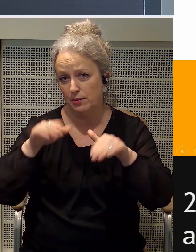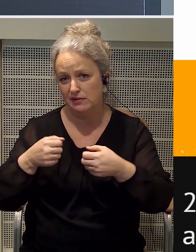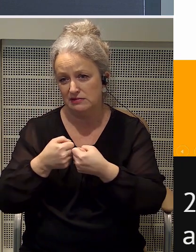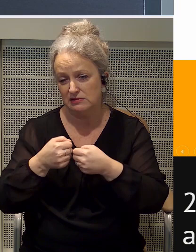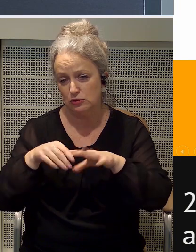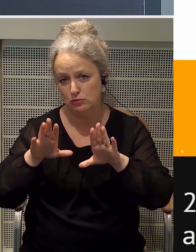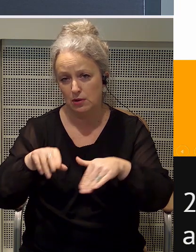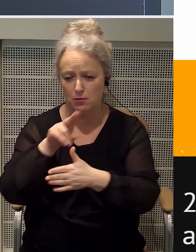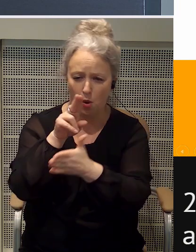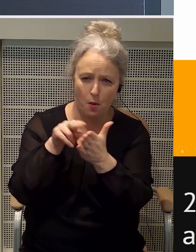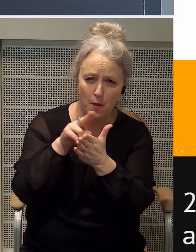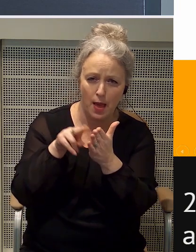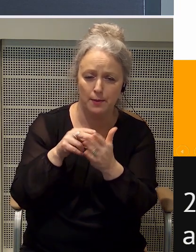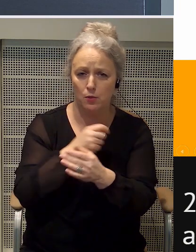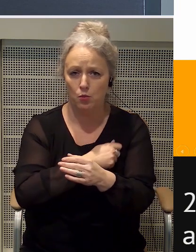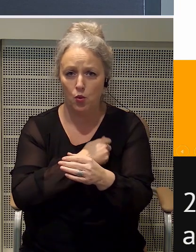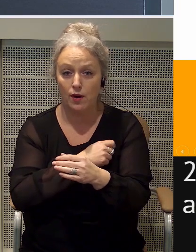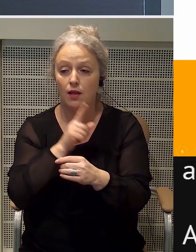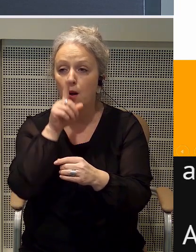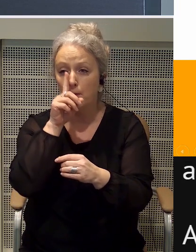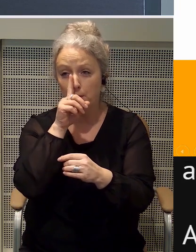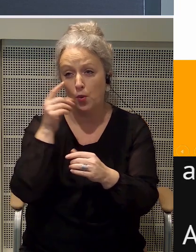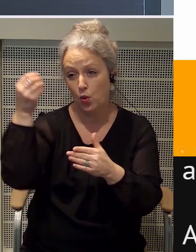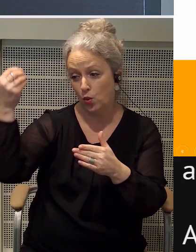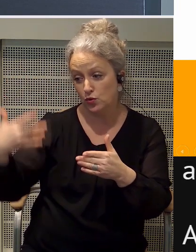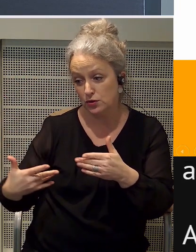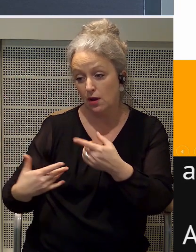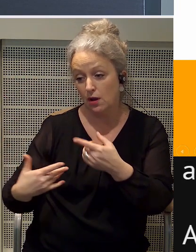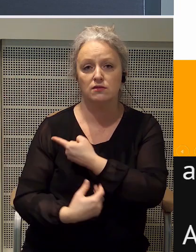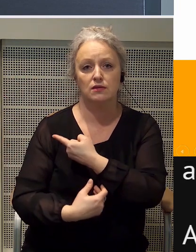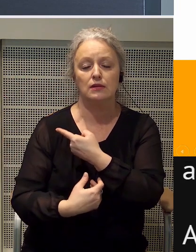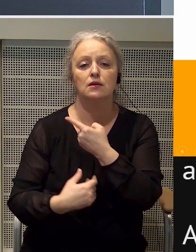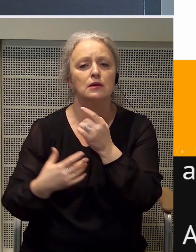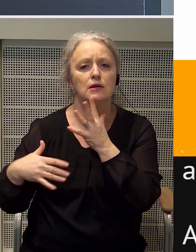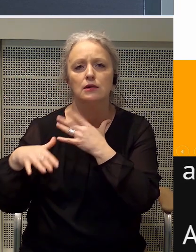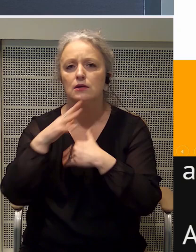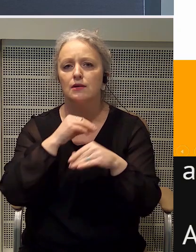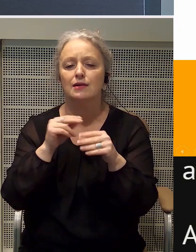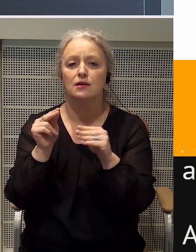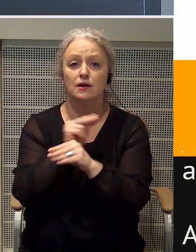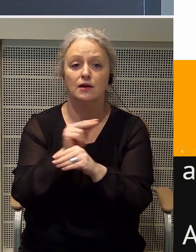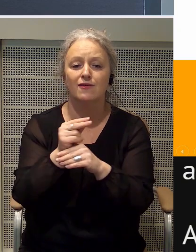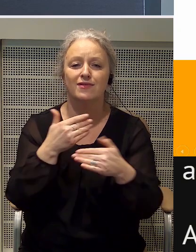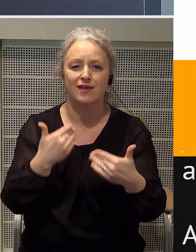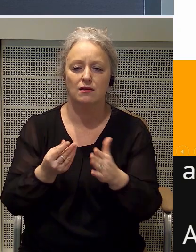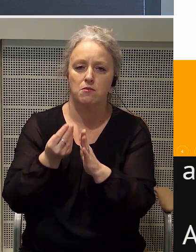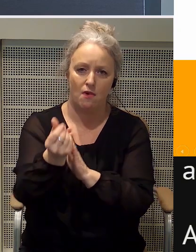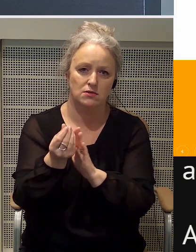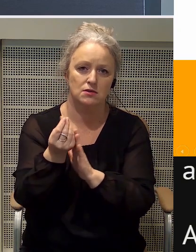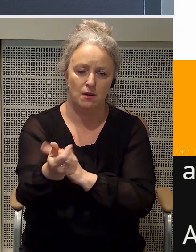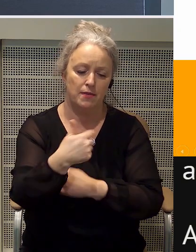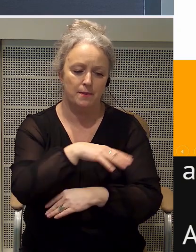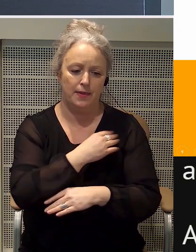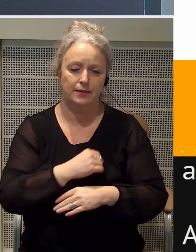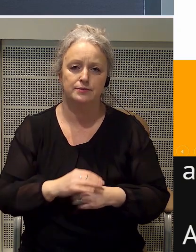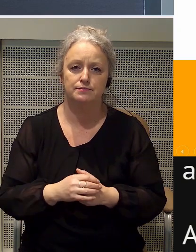one slide. There are so many different problems, but in black you can